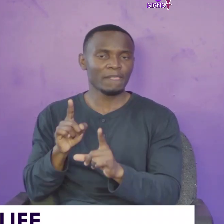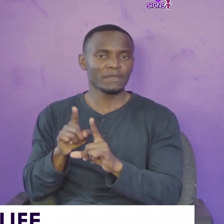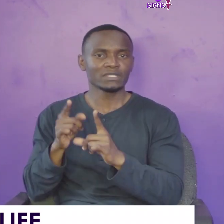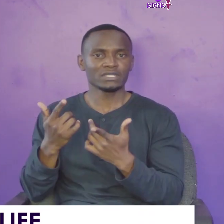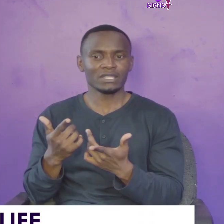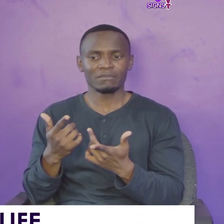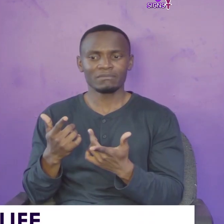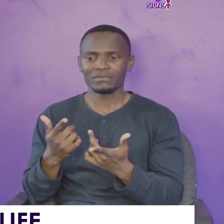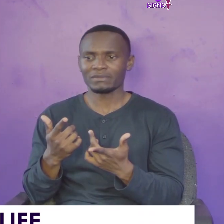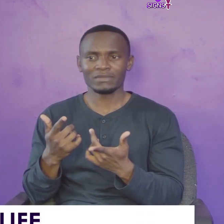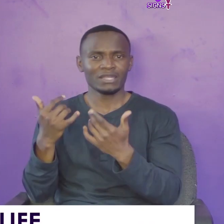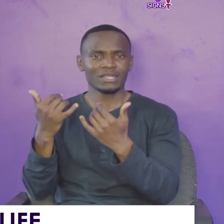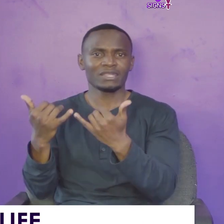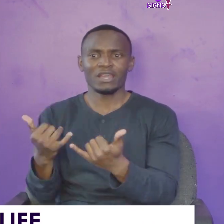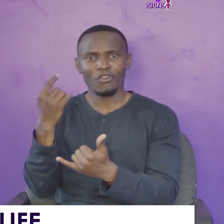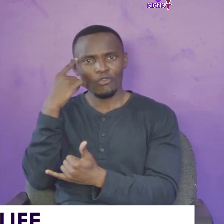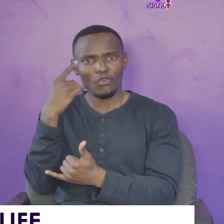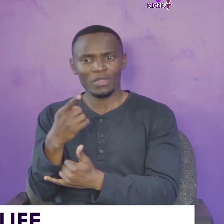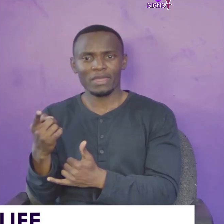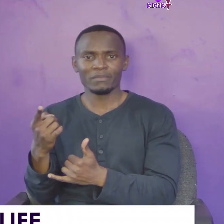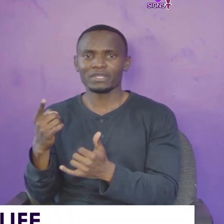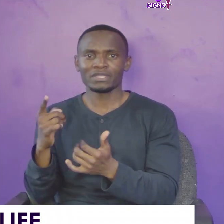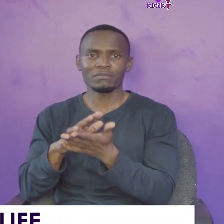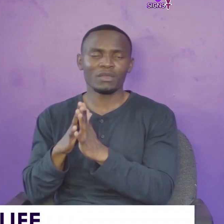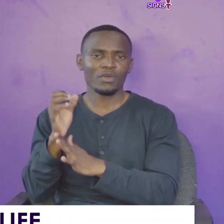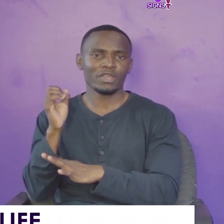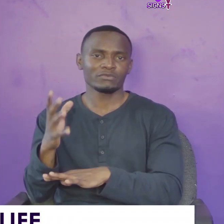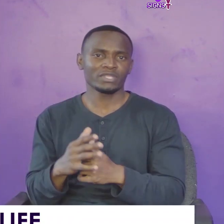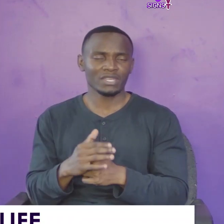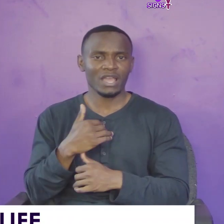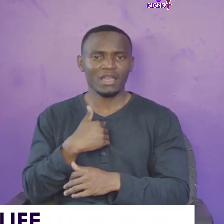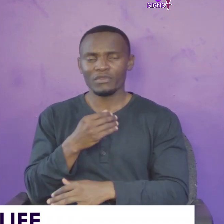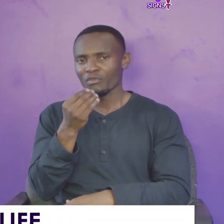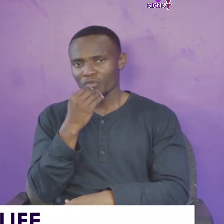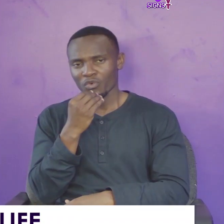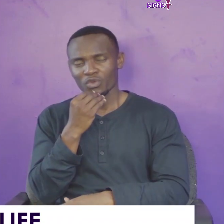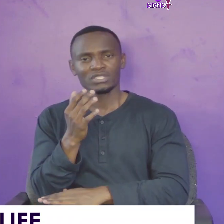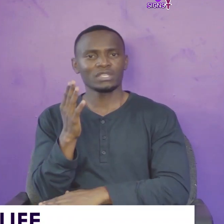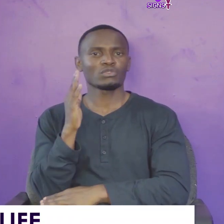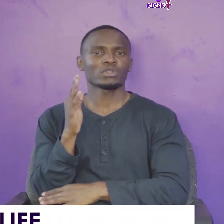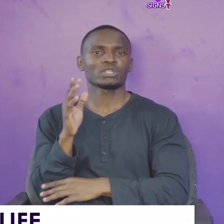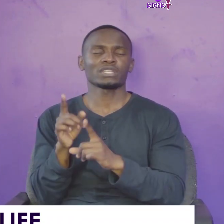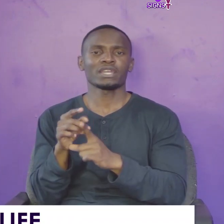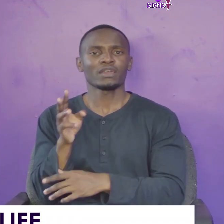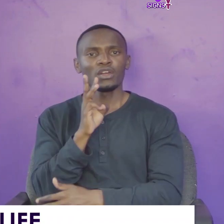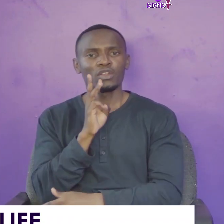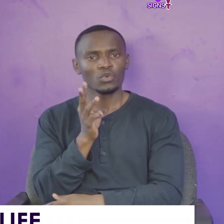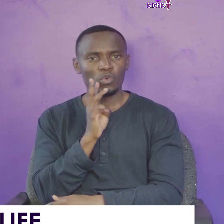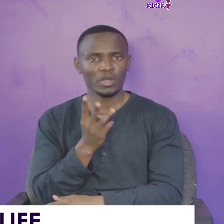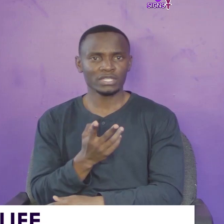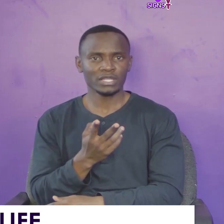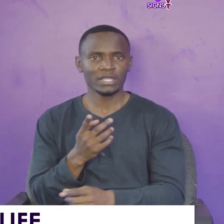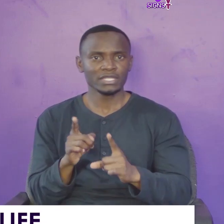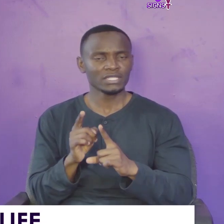it's luxury for you to have food, security, And water. for you to have water, for you to have